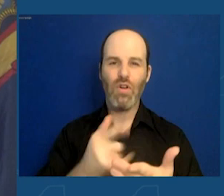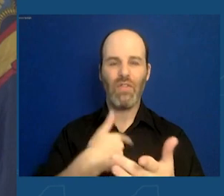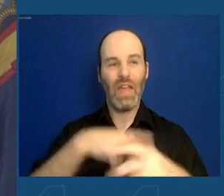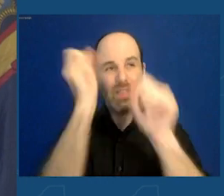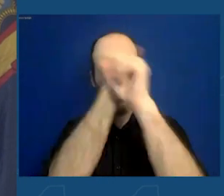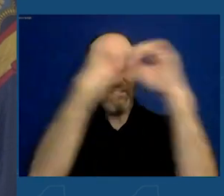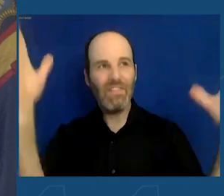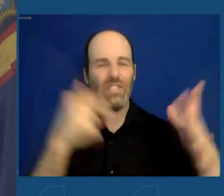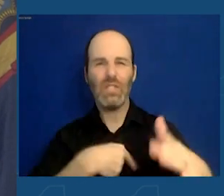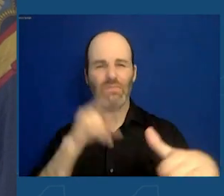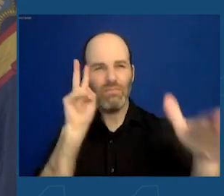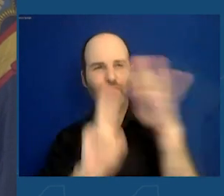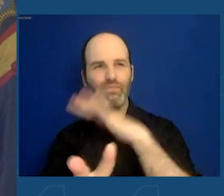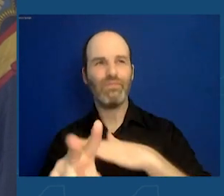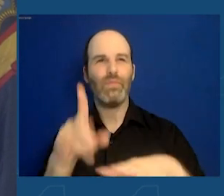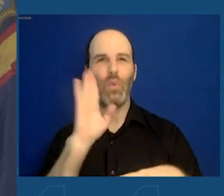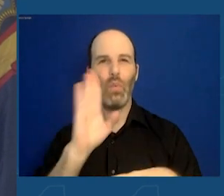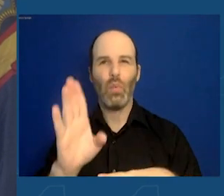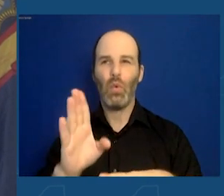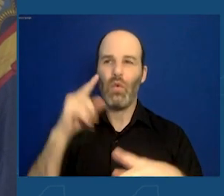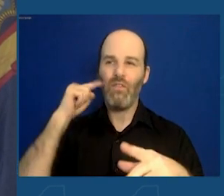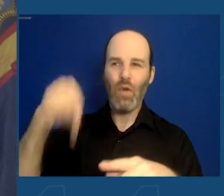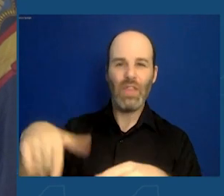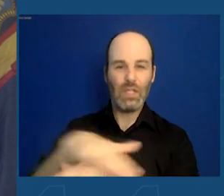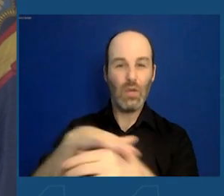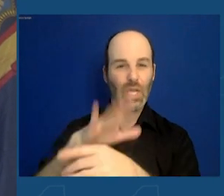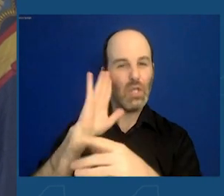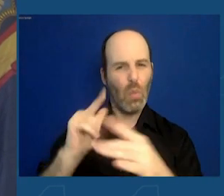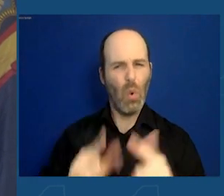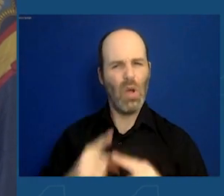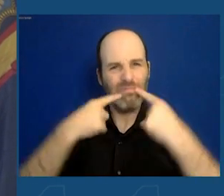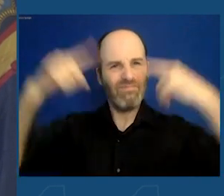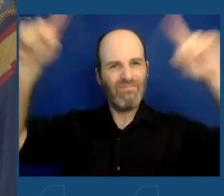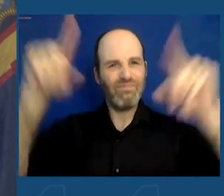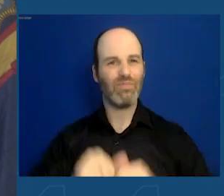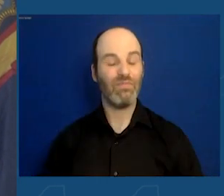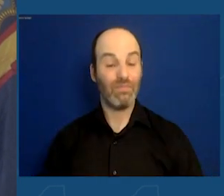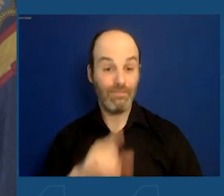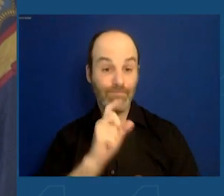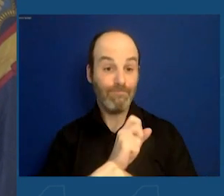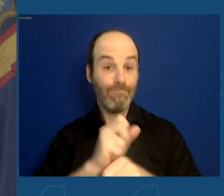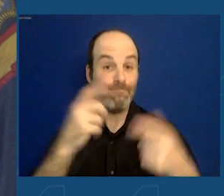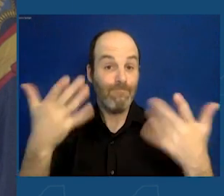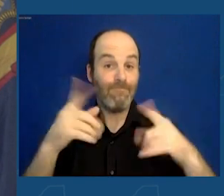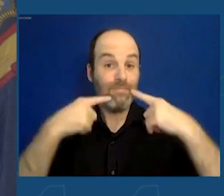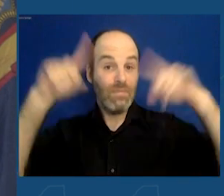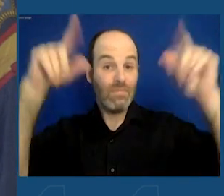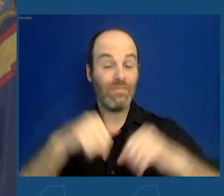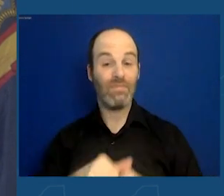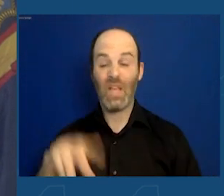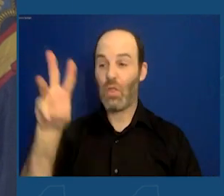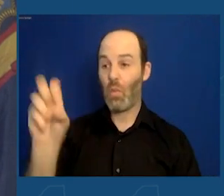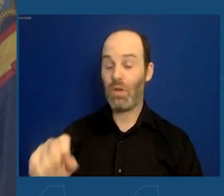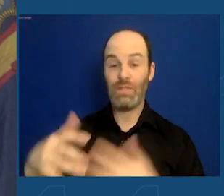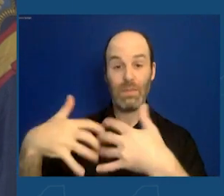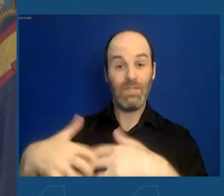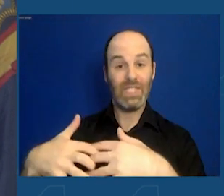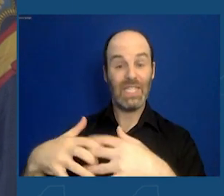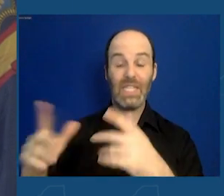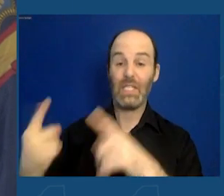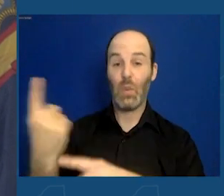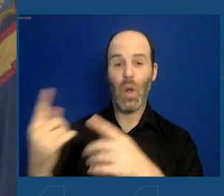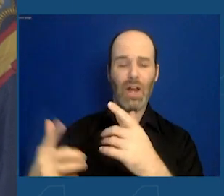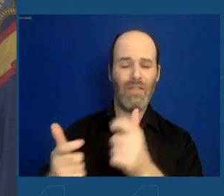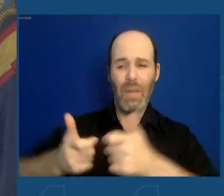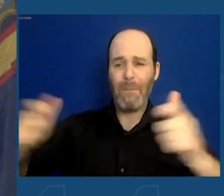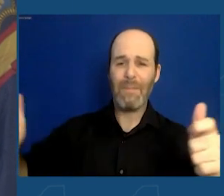this location would really live up to its potential, and it has. The Wolfspeed facility is one of the most advanced and